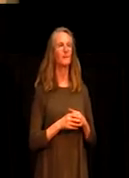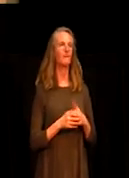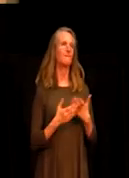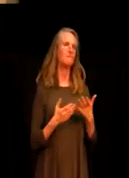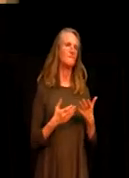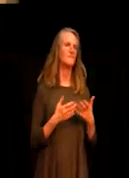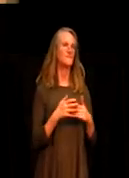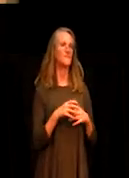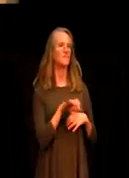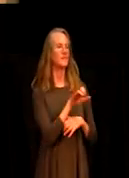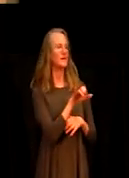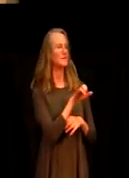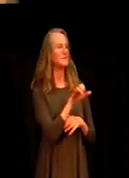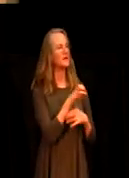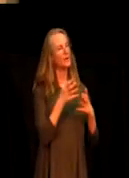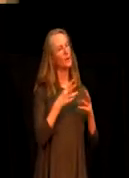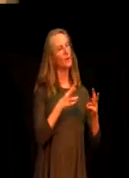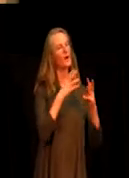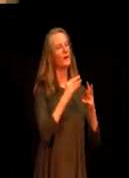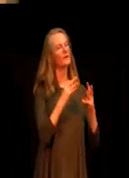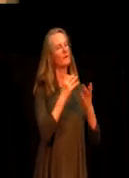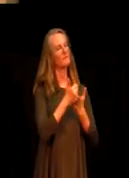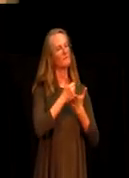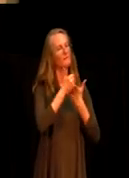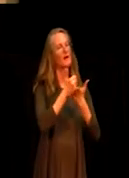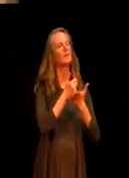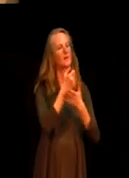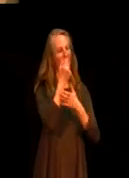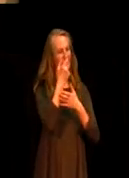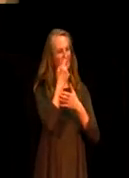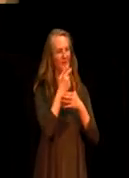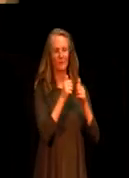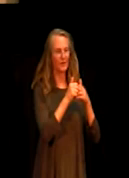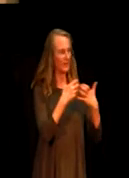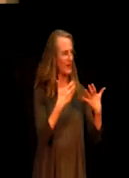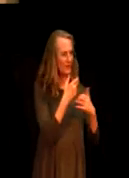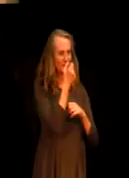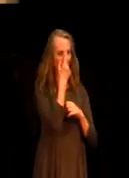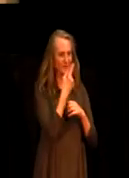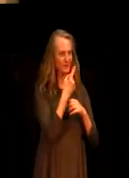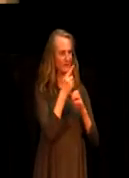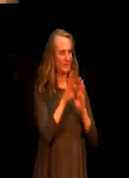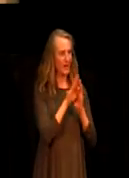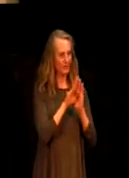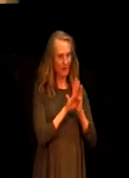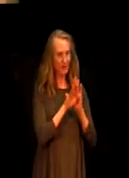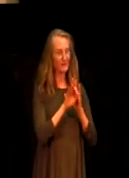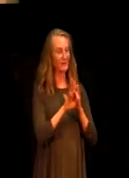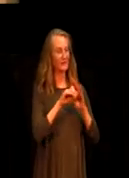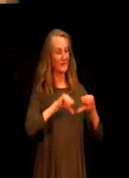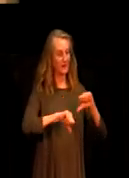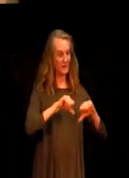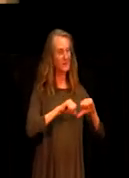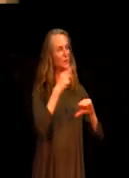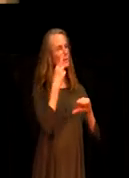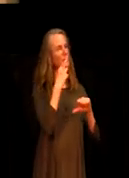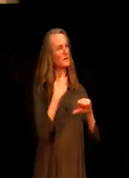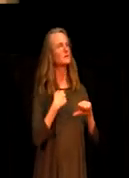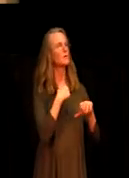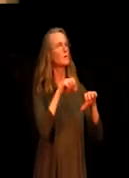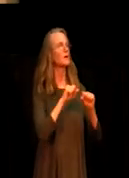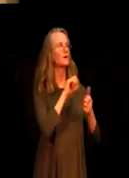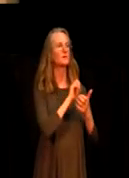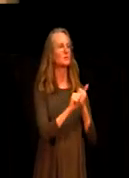as a framing that helps somebody with a non-science background realize that we really could overrun this planet